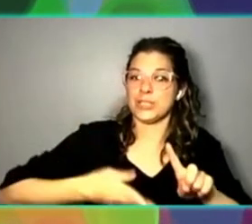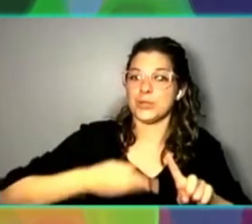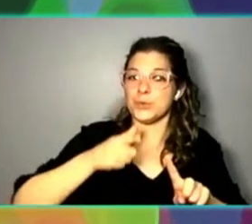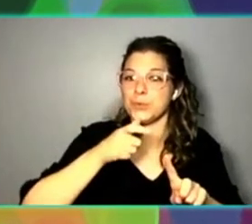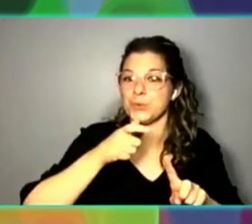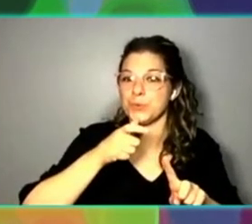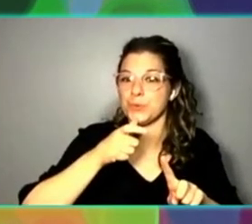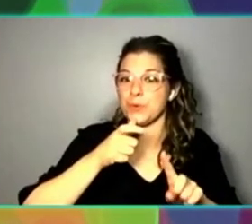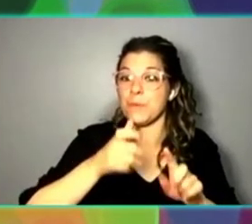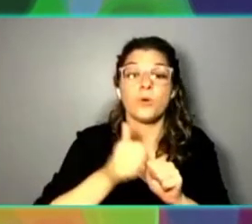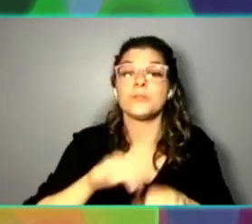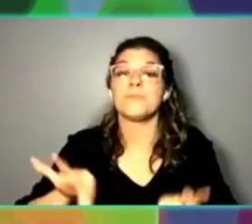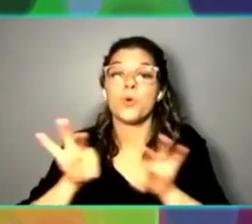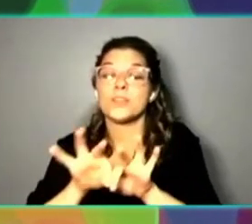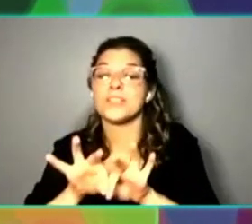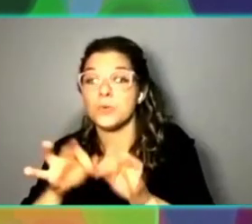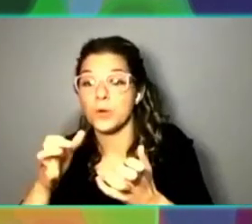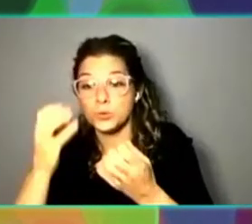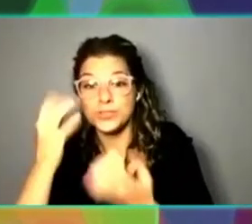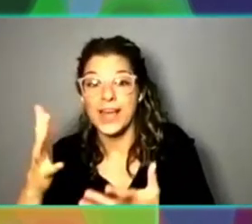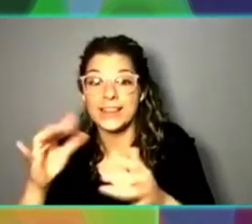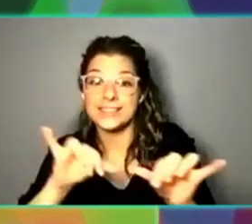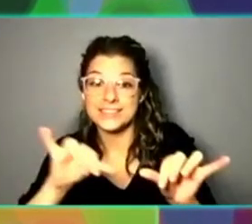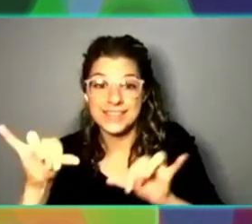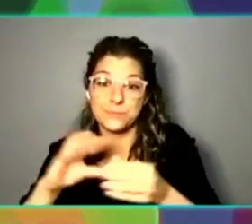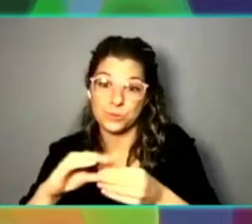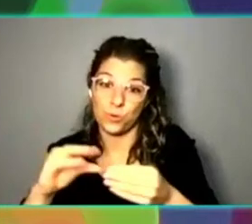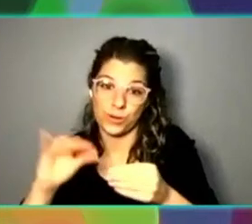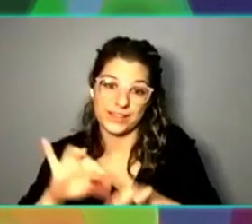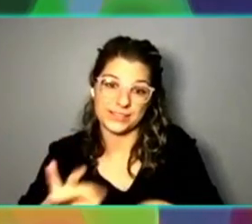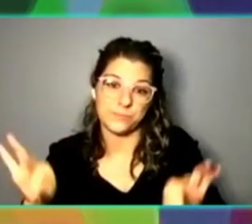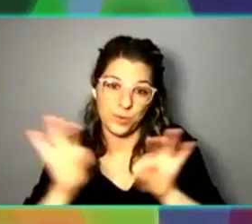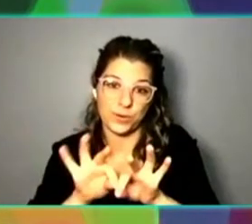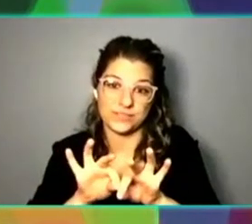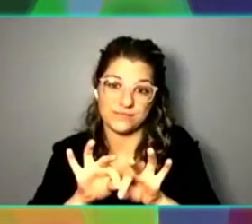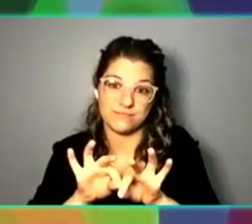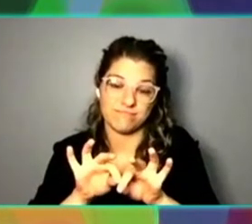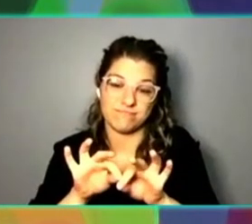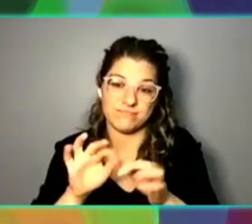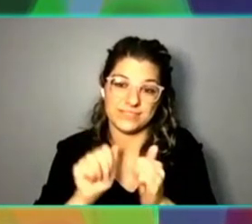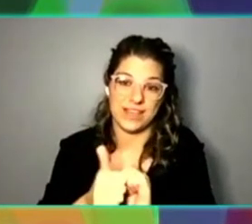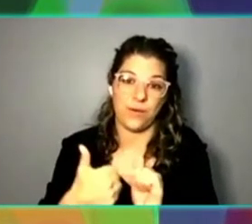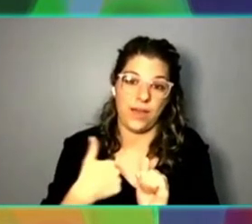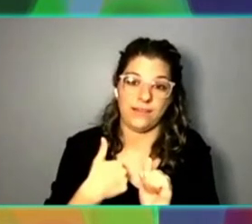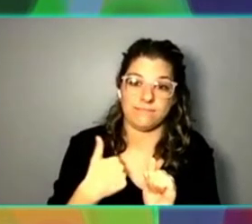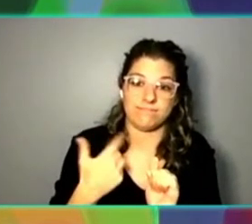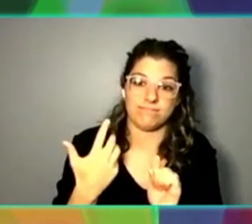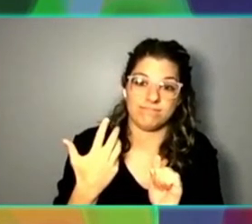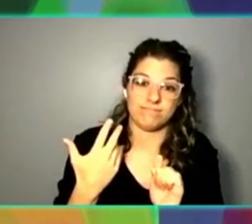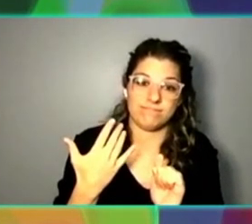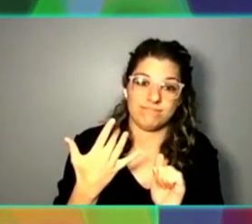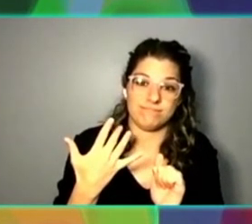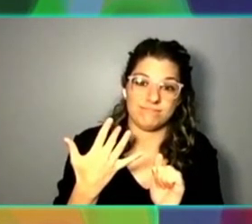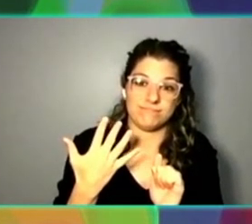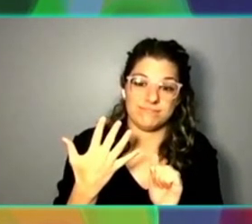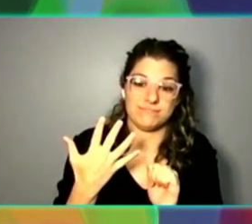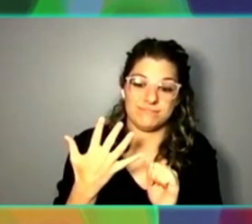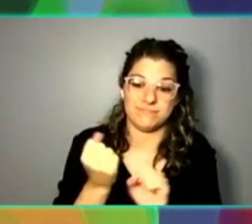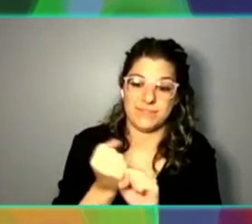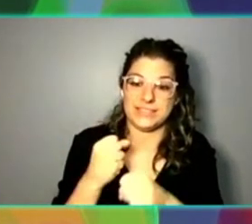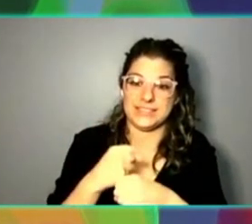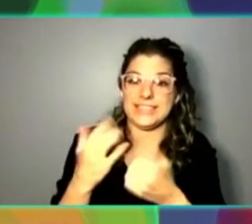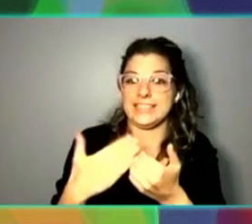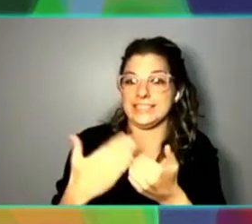think most importantly, like wants to tell the same story is kind of how it can make it an